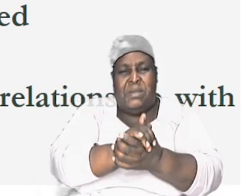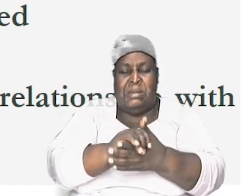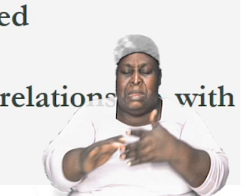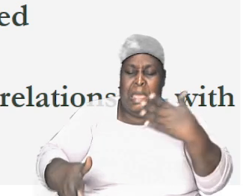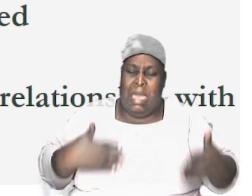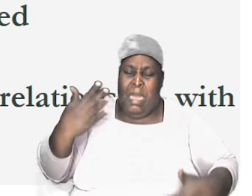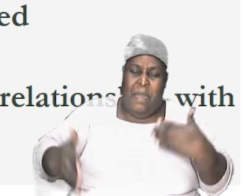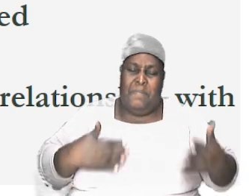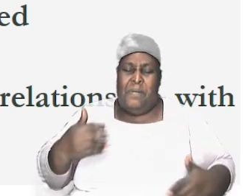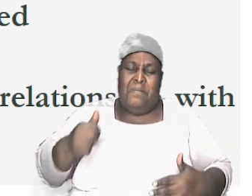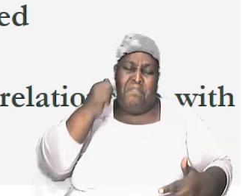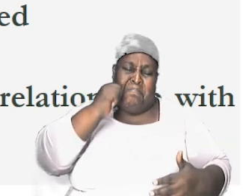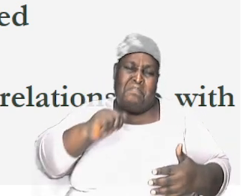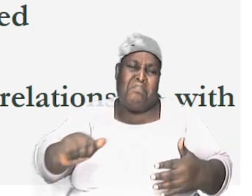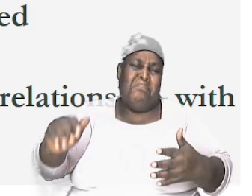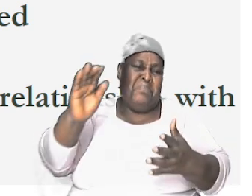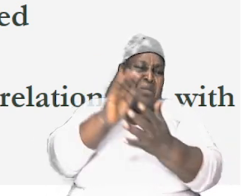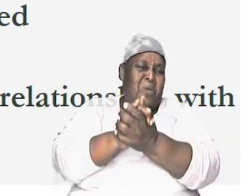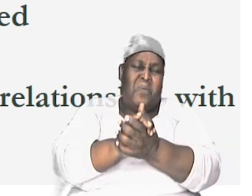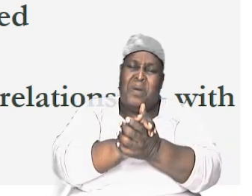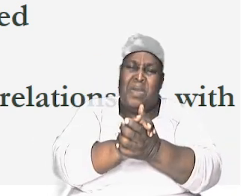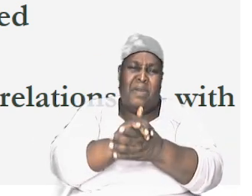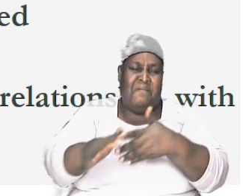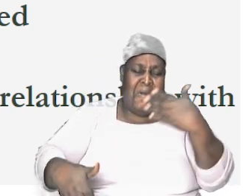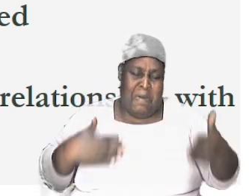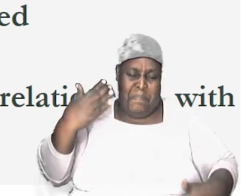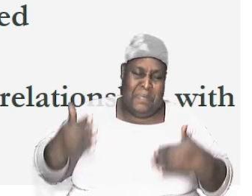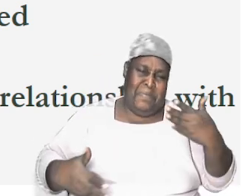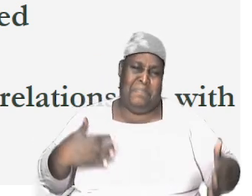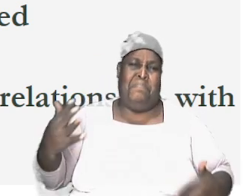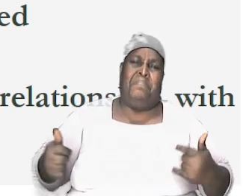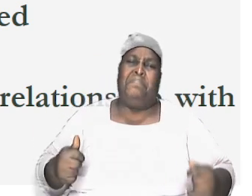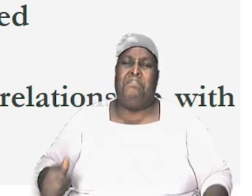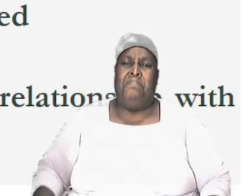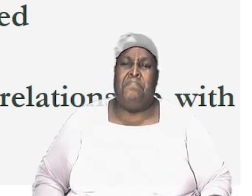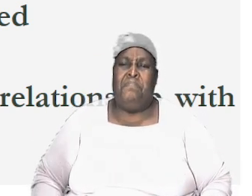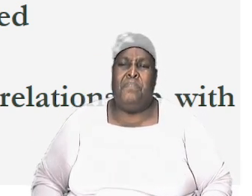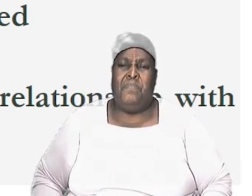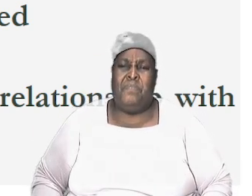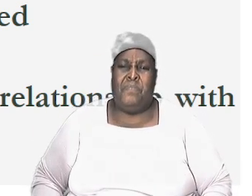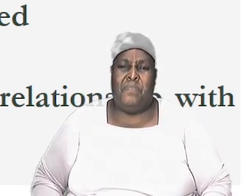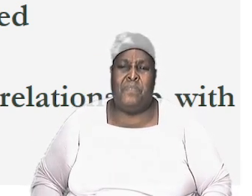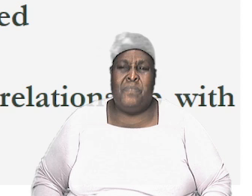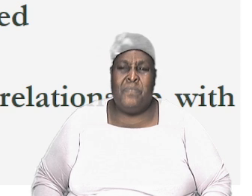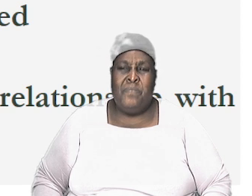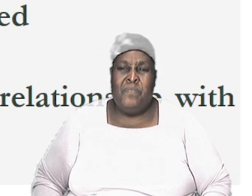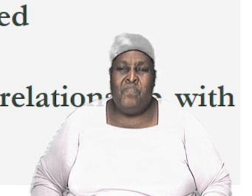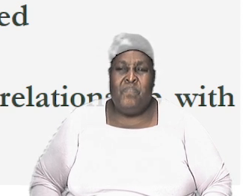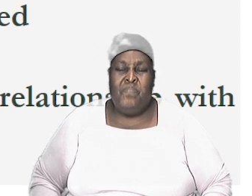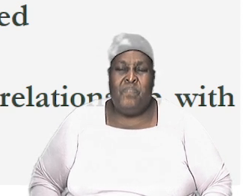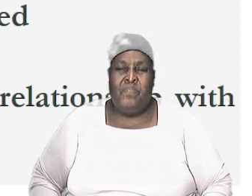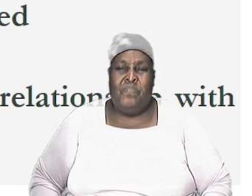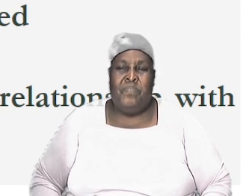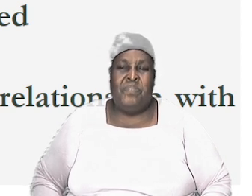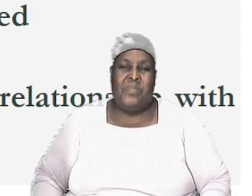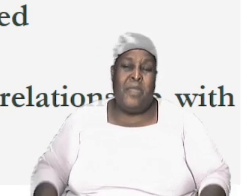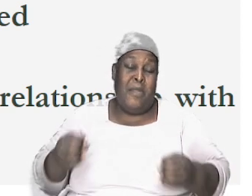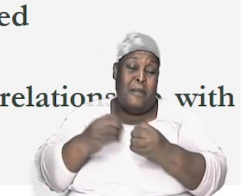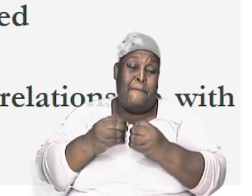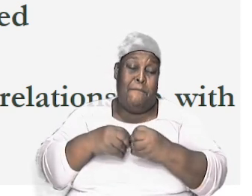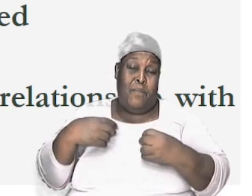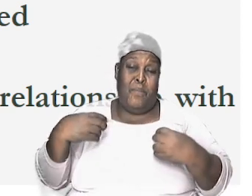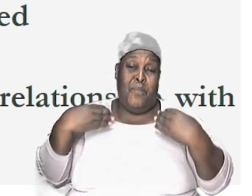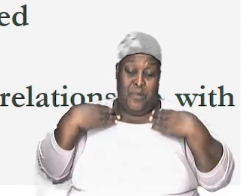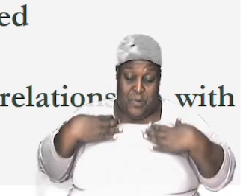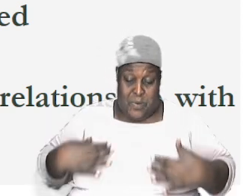If I get a better wife, I'll be happy. You know, if I have more clothes, I'll